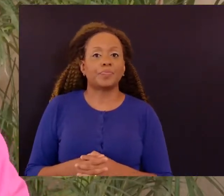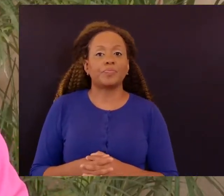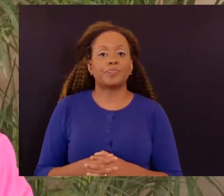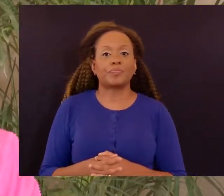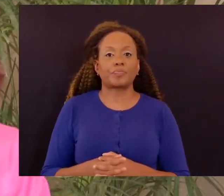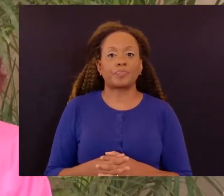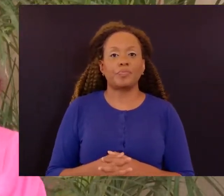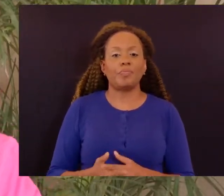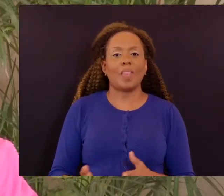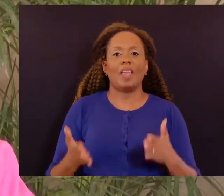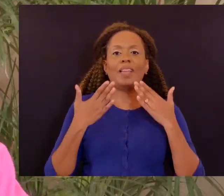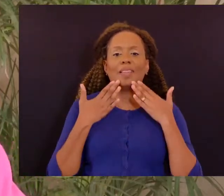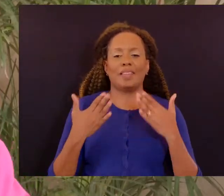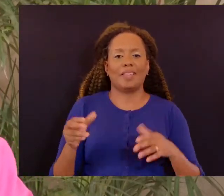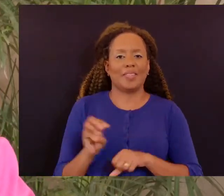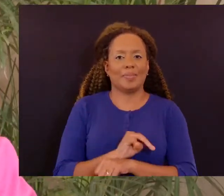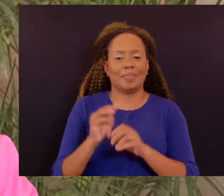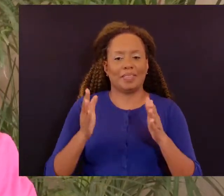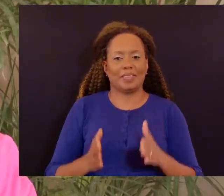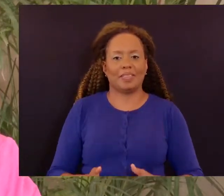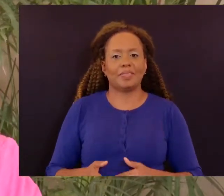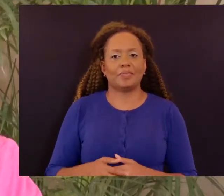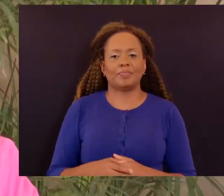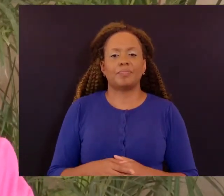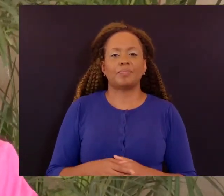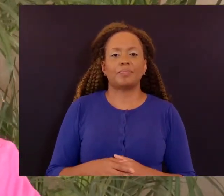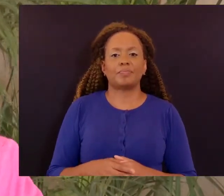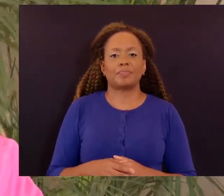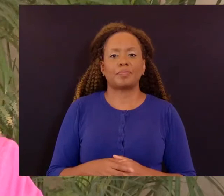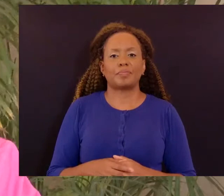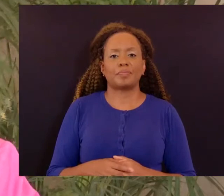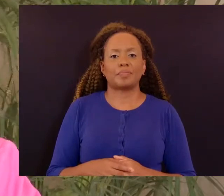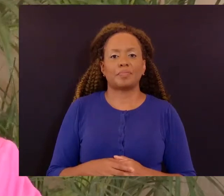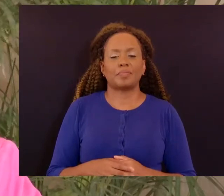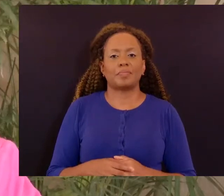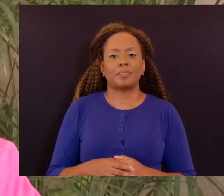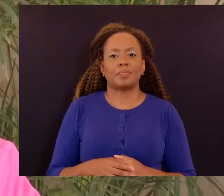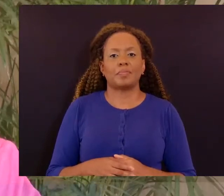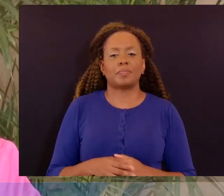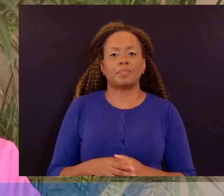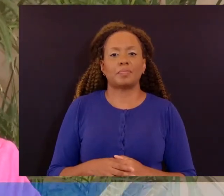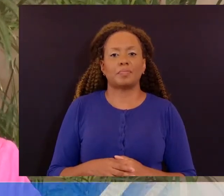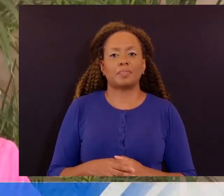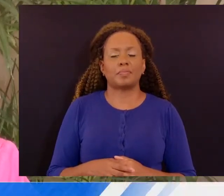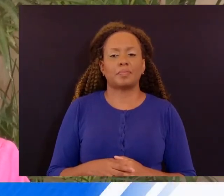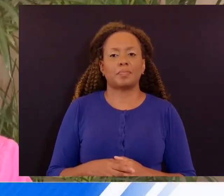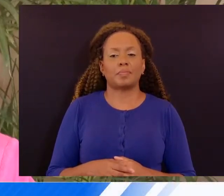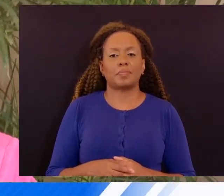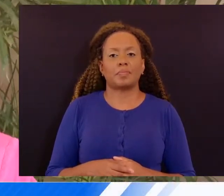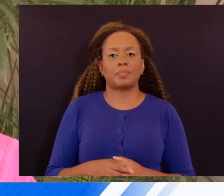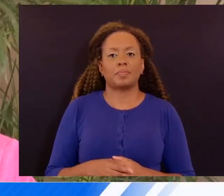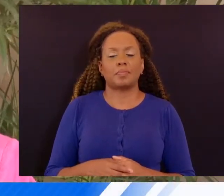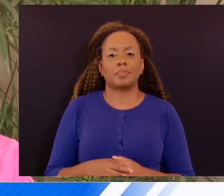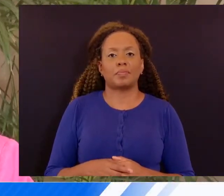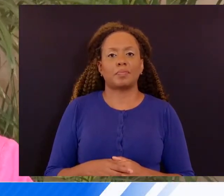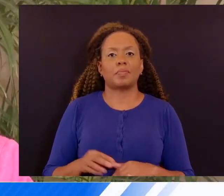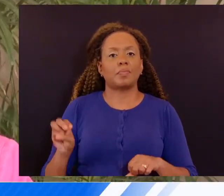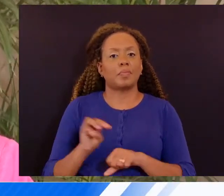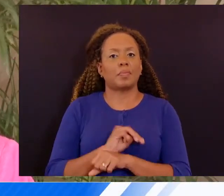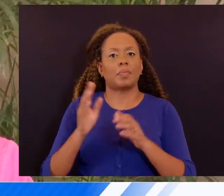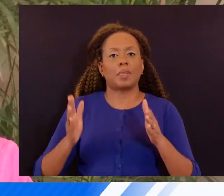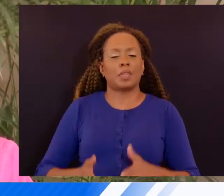Thank you, Minister. You would have heard the Minister speak of 3 different kinds